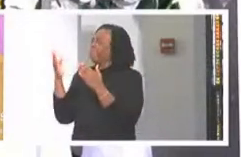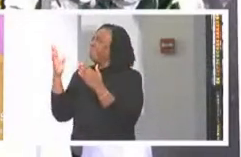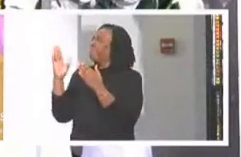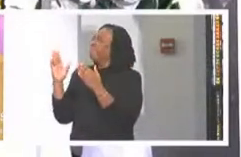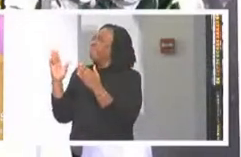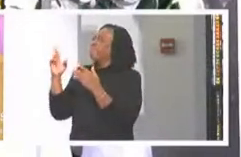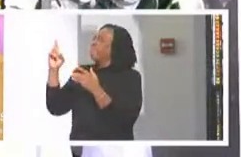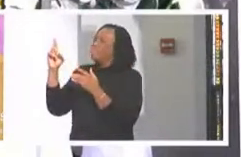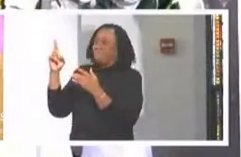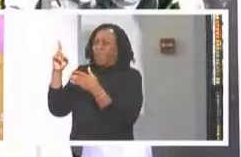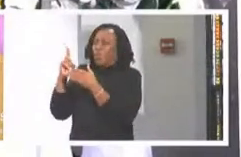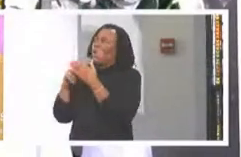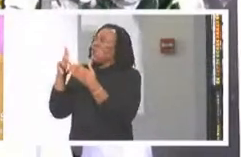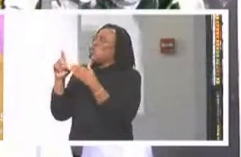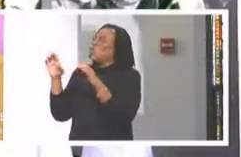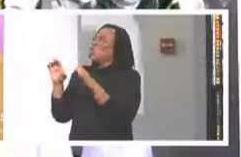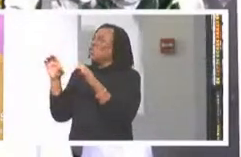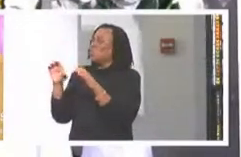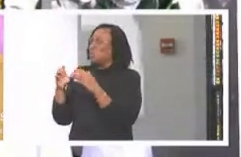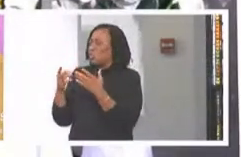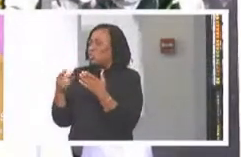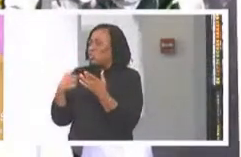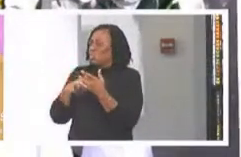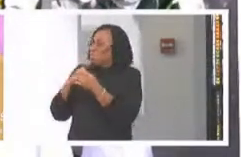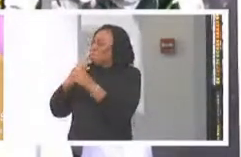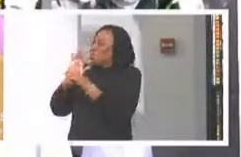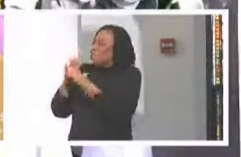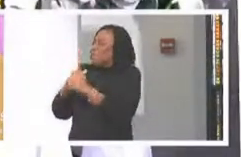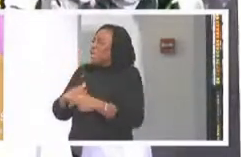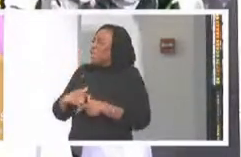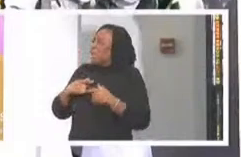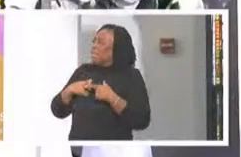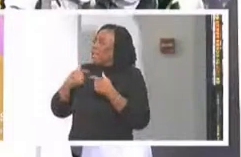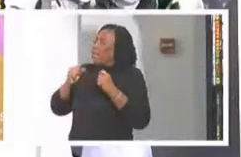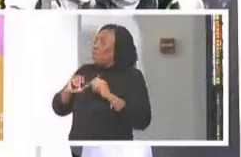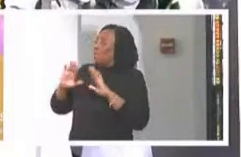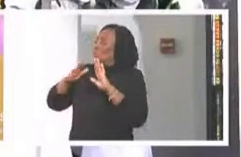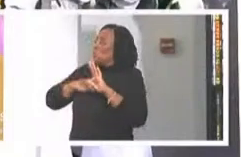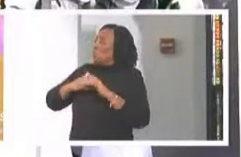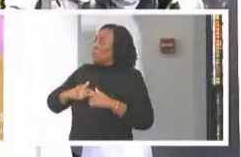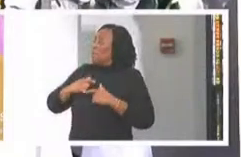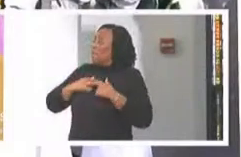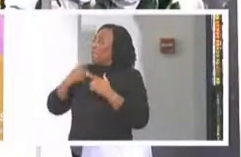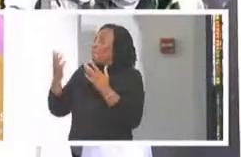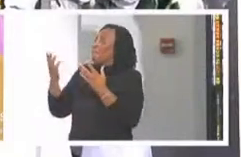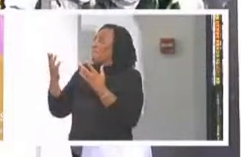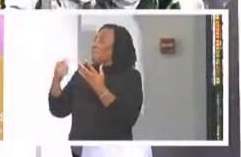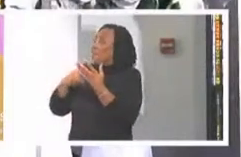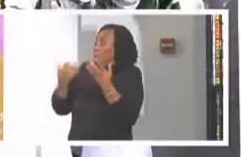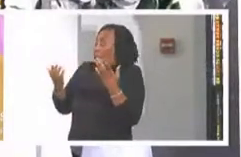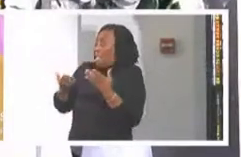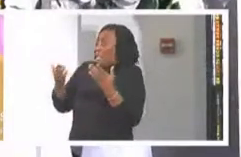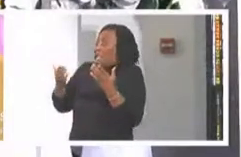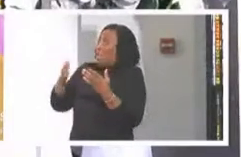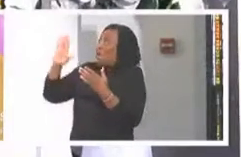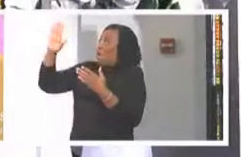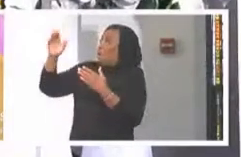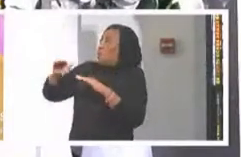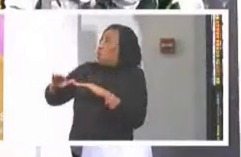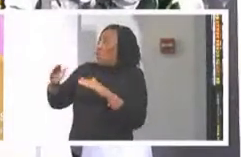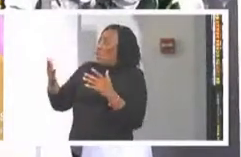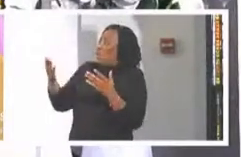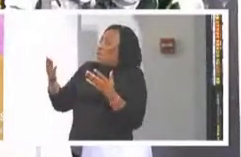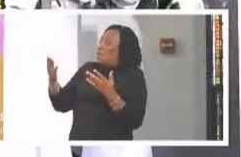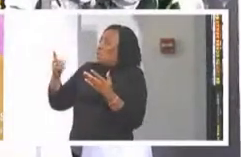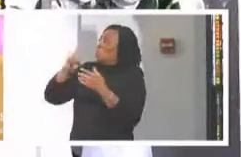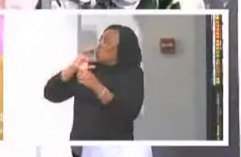What are you going to do about this, Lord? I've committed my life, Lord God. I've surrendered my life, Father God. I'm here. I'm your child.